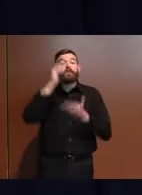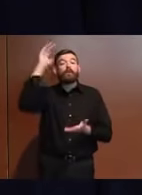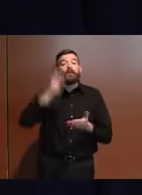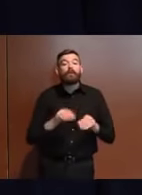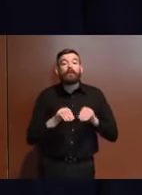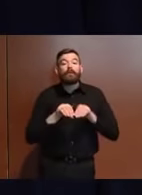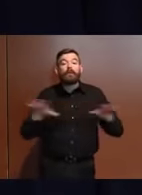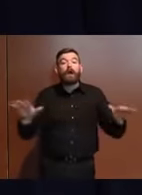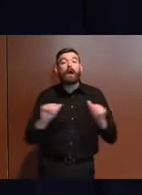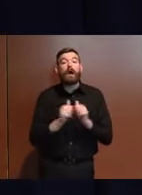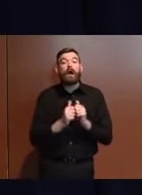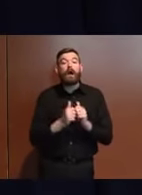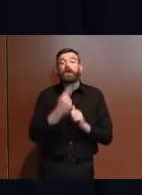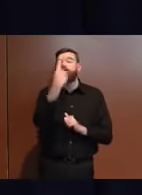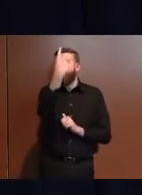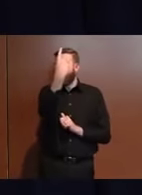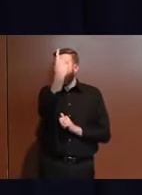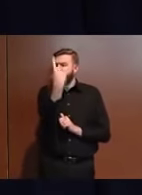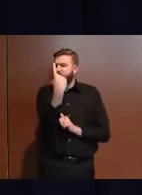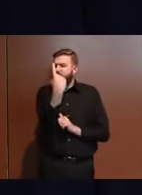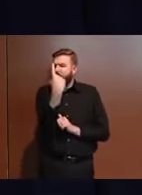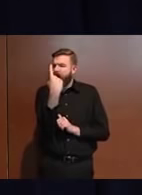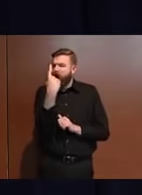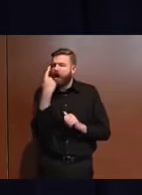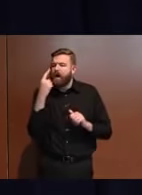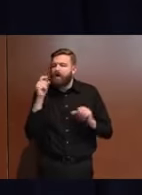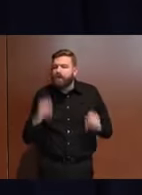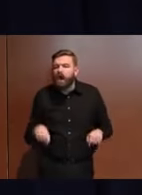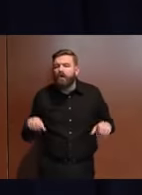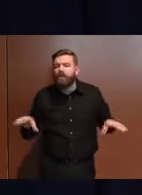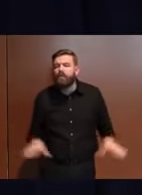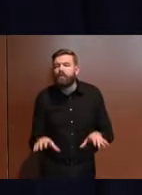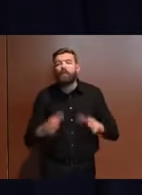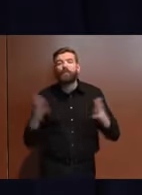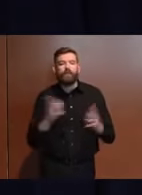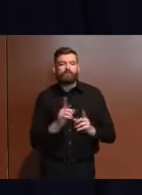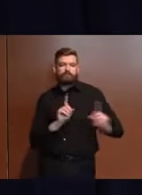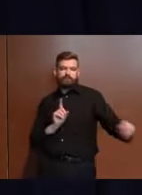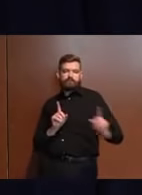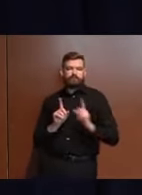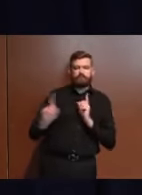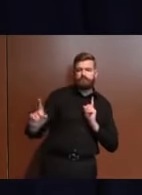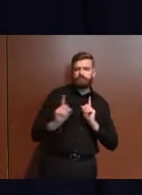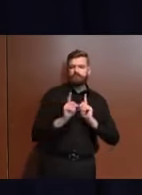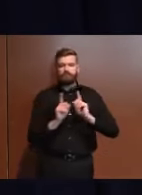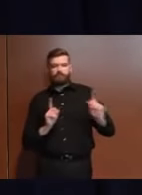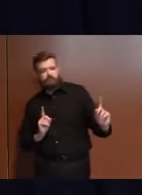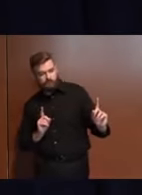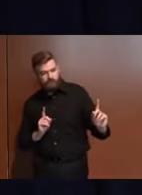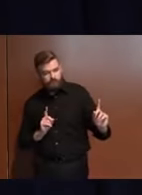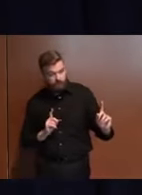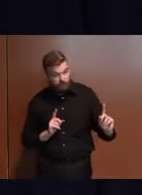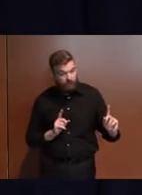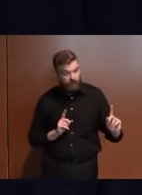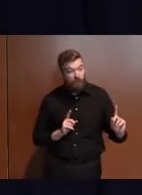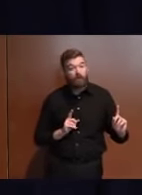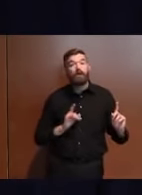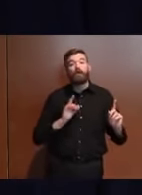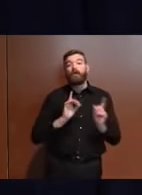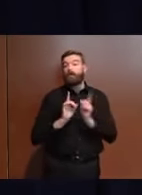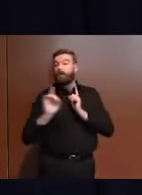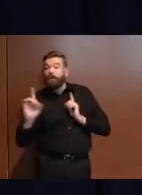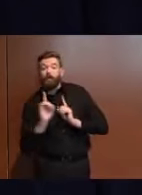disease, it reduces the rise in cases, and flattens out the number of hospitalizations at any one